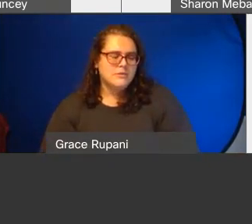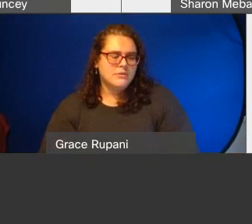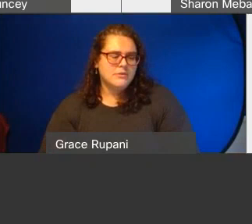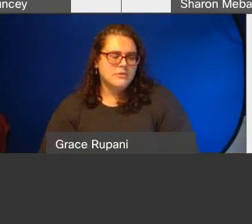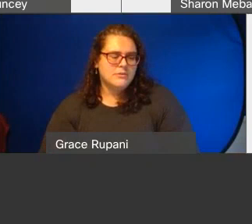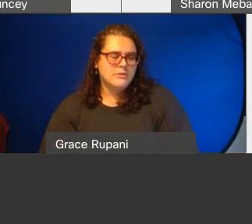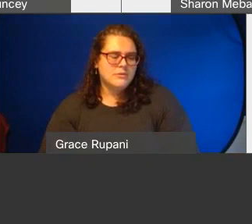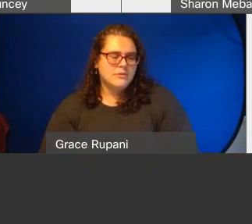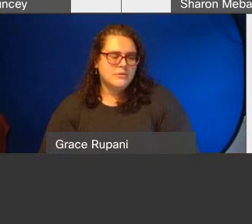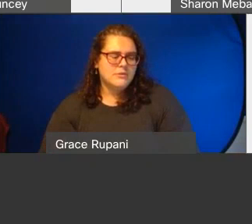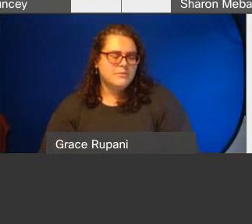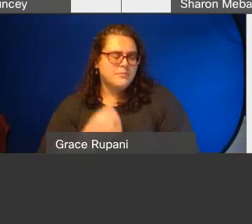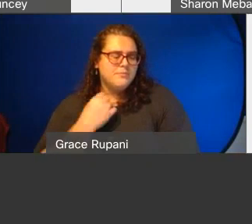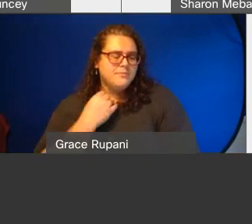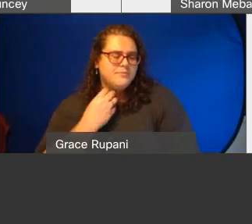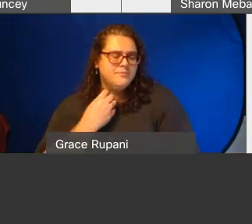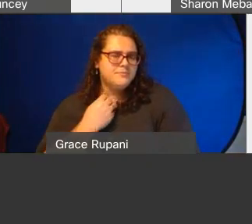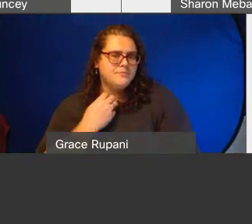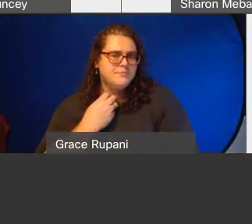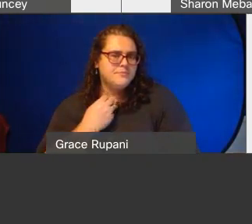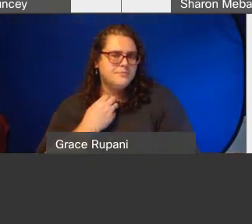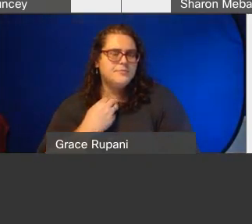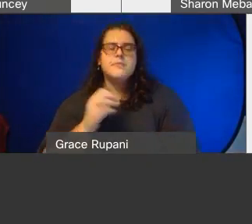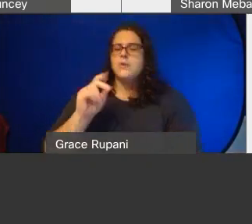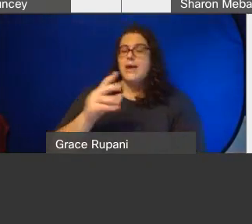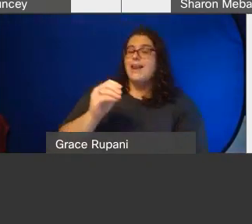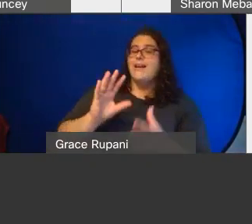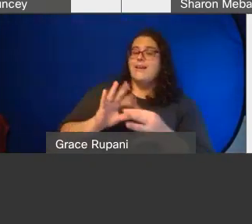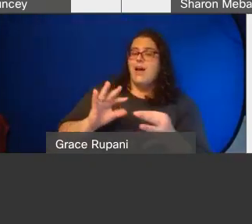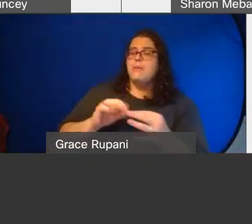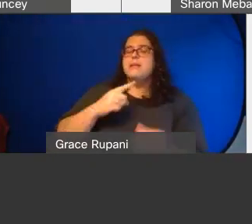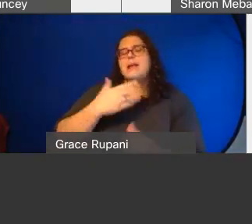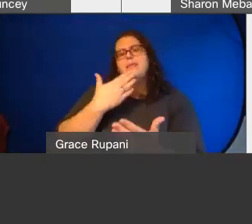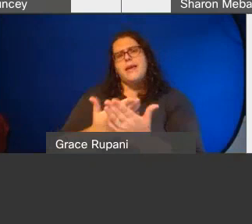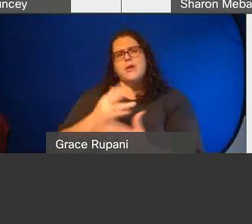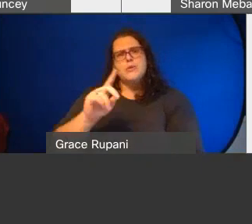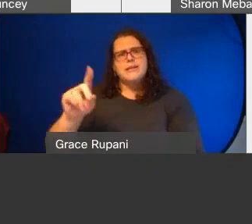Okay. And a comment, thank you to DDS for continuing to